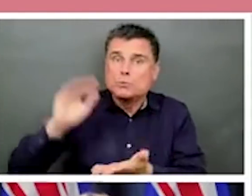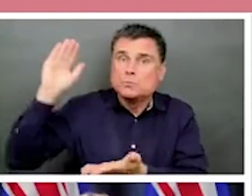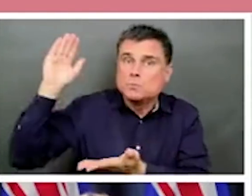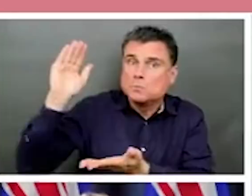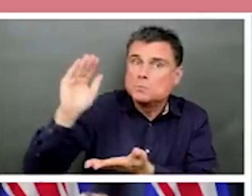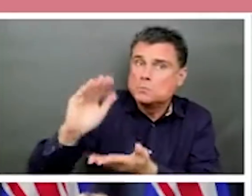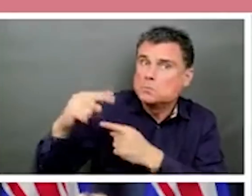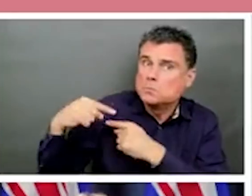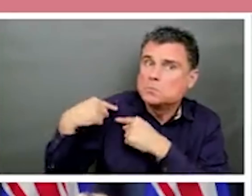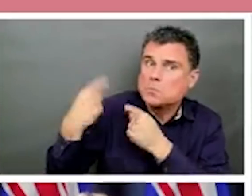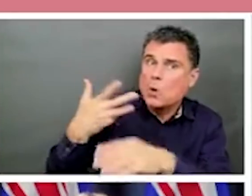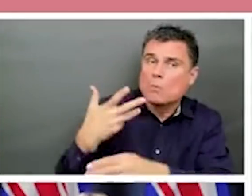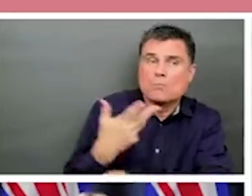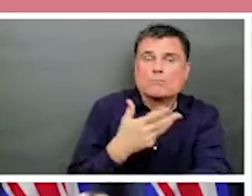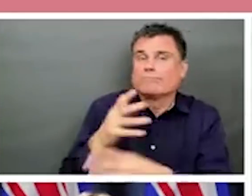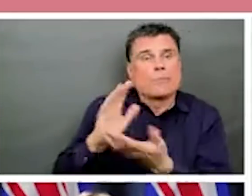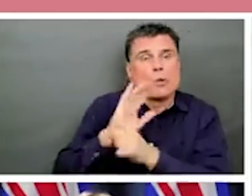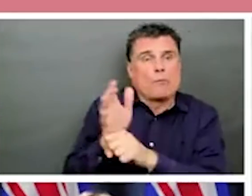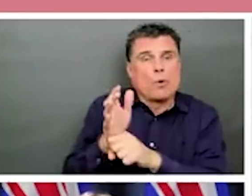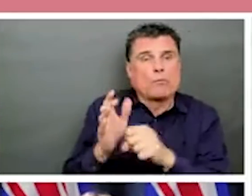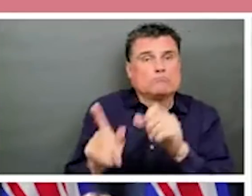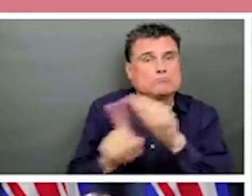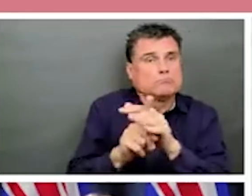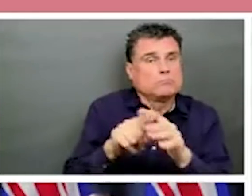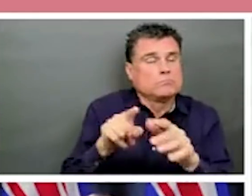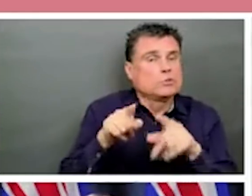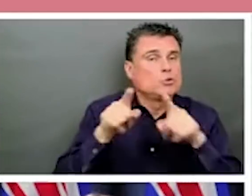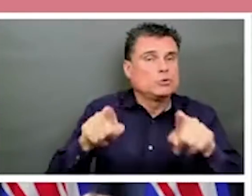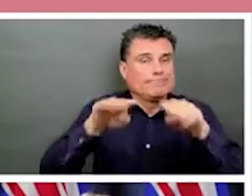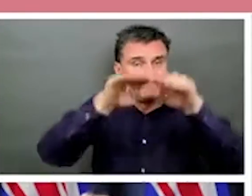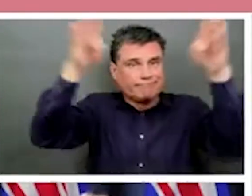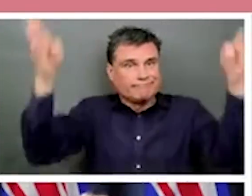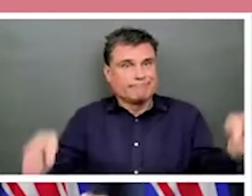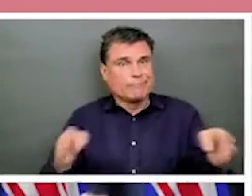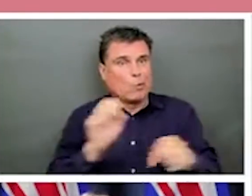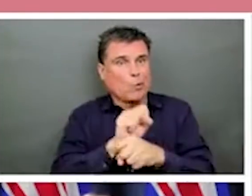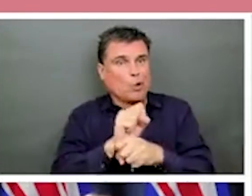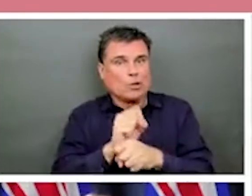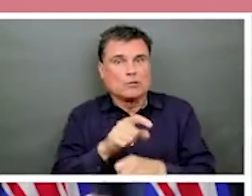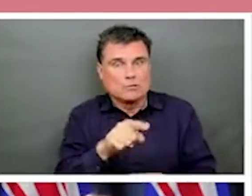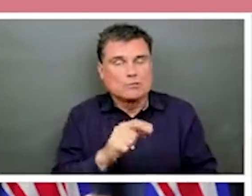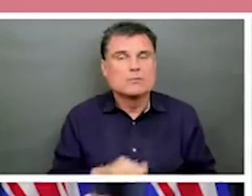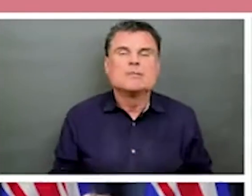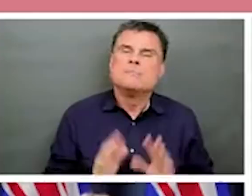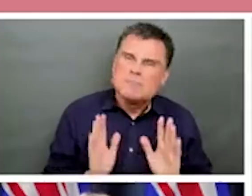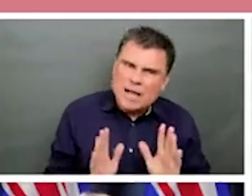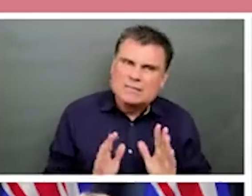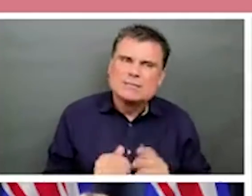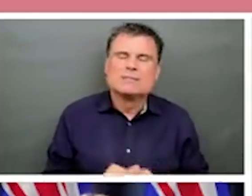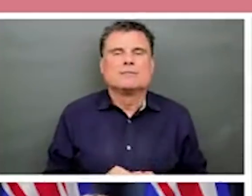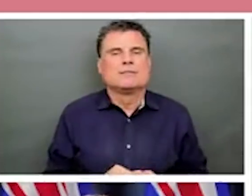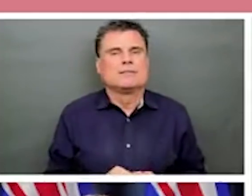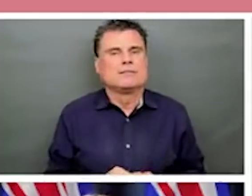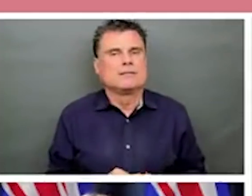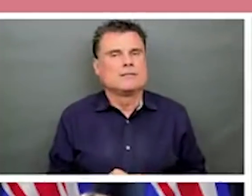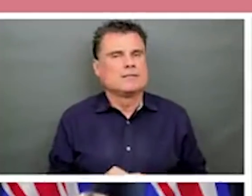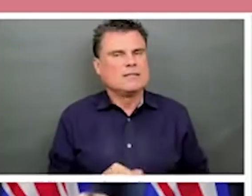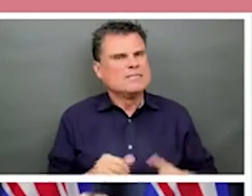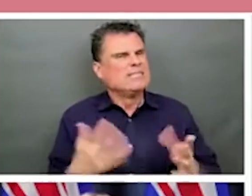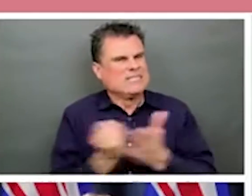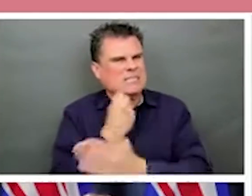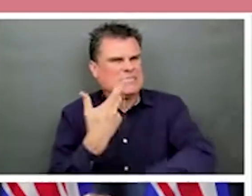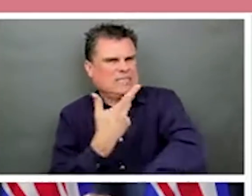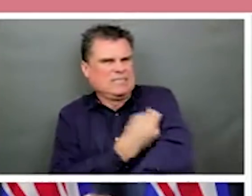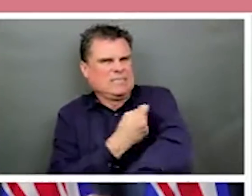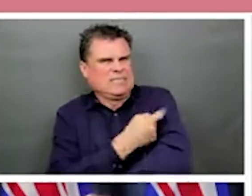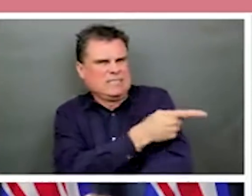and I know that there's sometimes some frustration expressed when we are immunizing people and workers